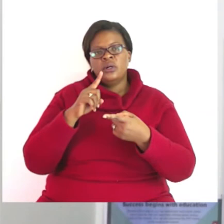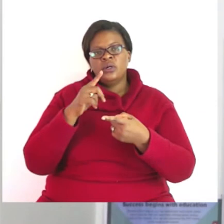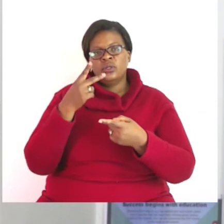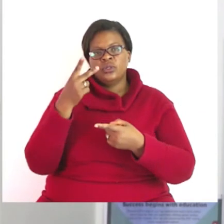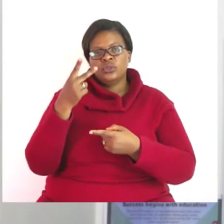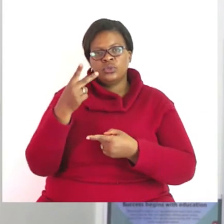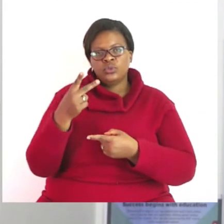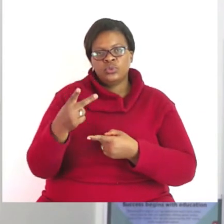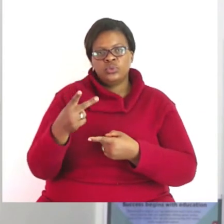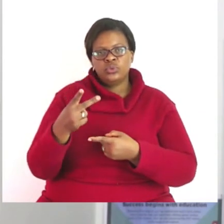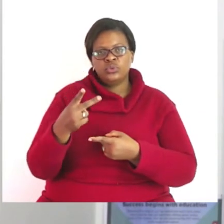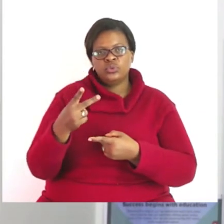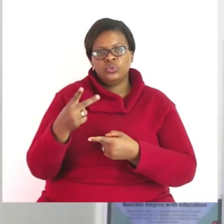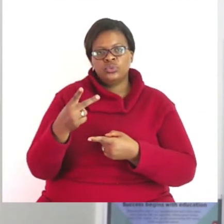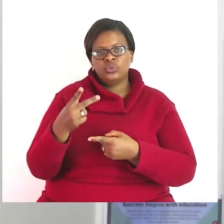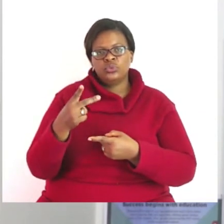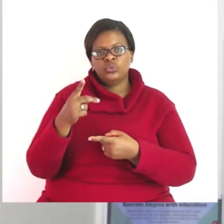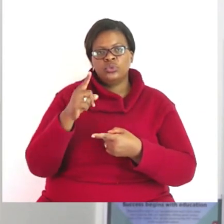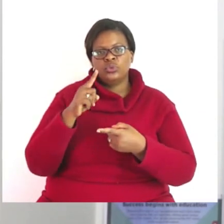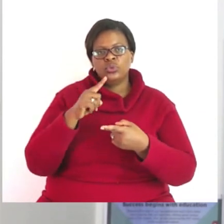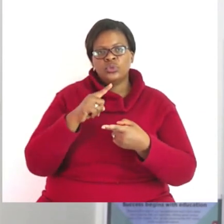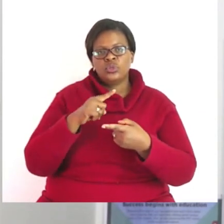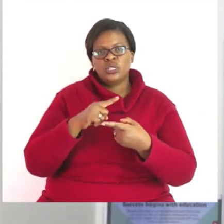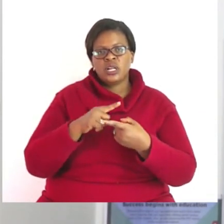you take the first 2